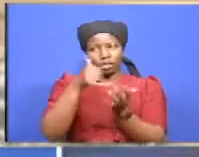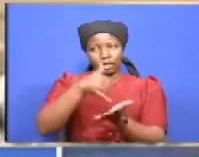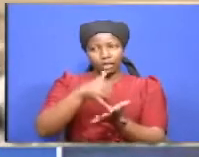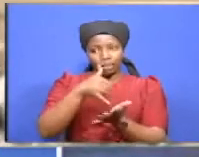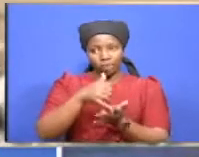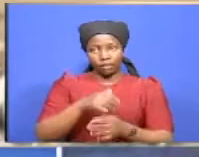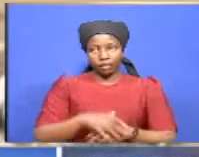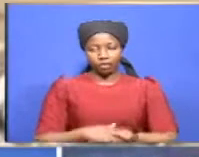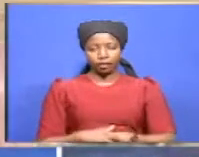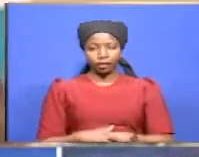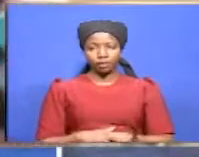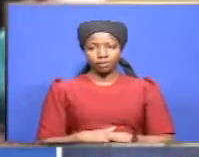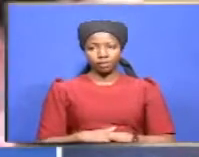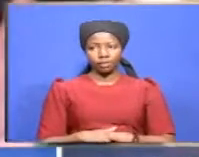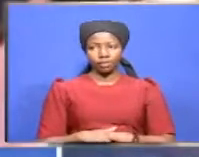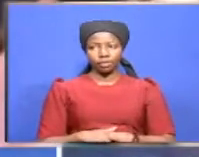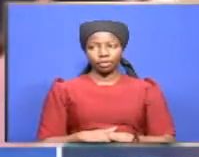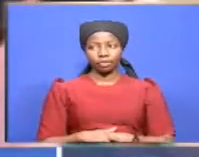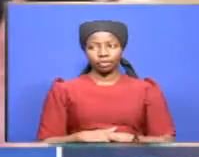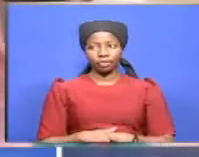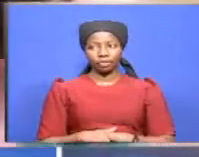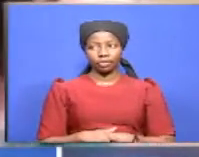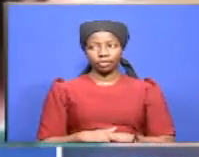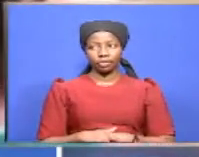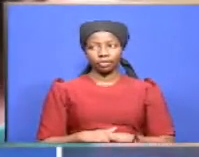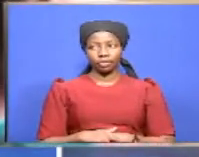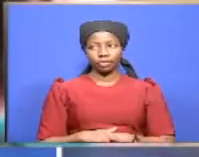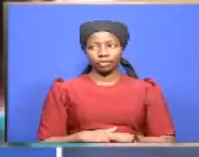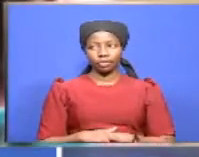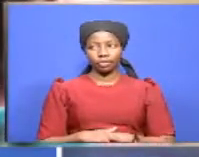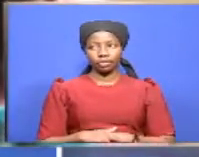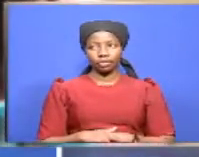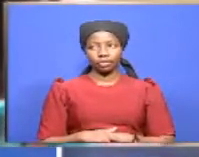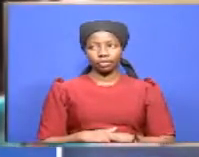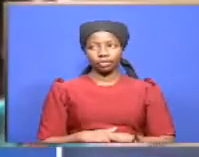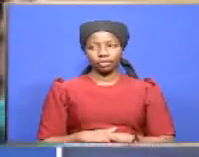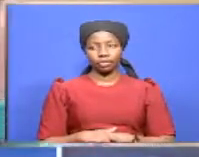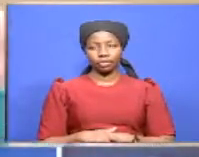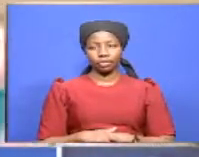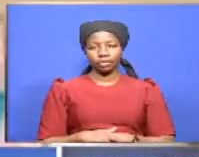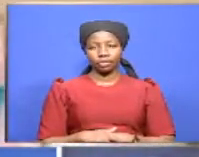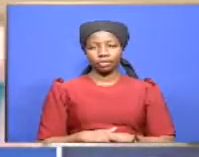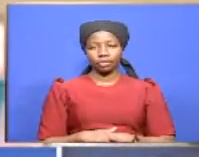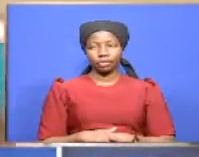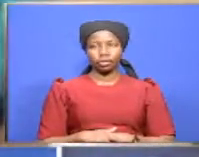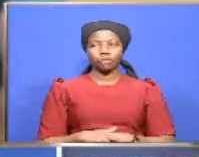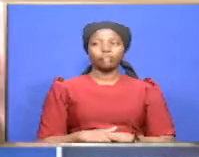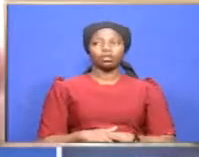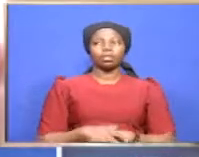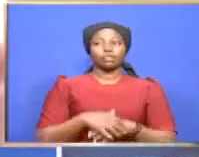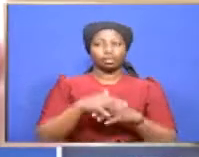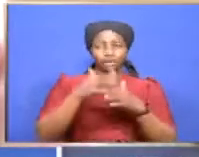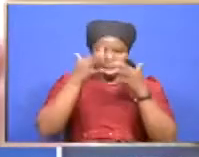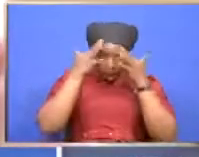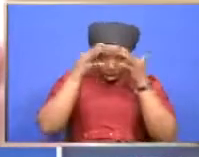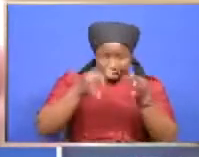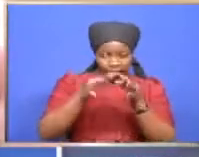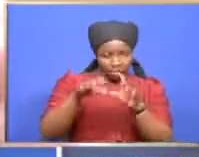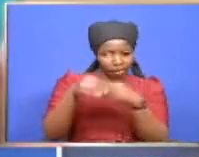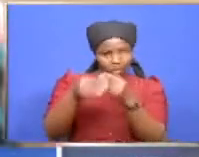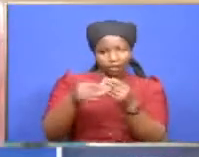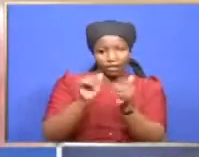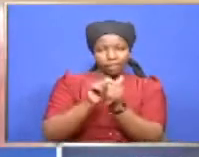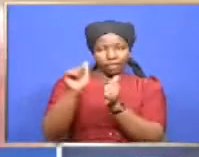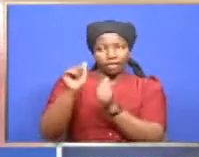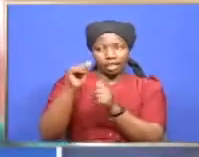been the sentence that had been given a judgment whereby of about 15 years imprisonment that has been quashed today, and